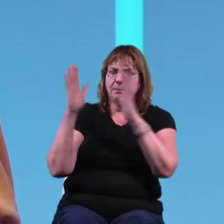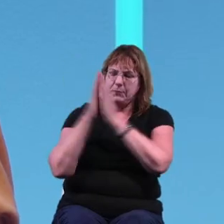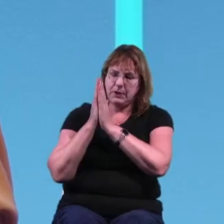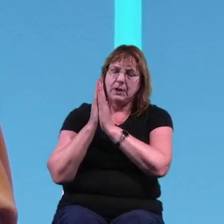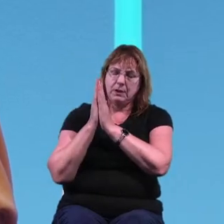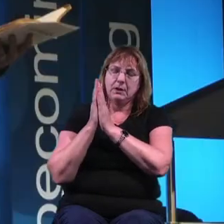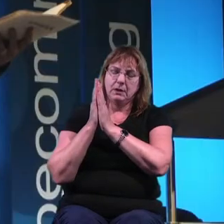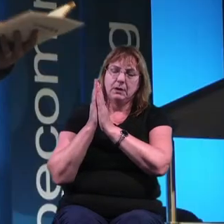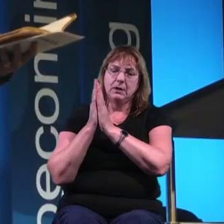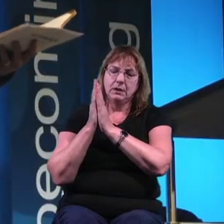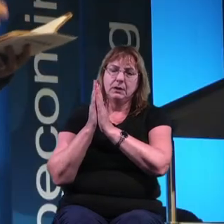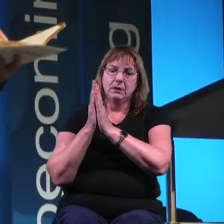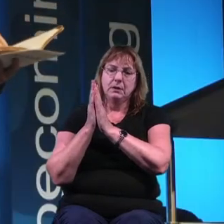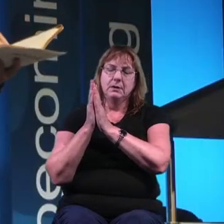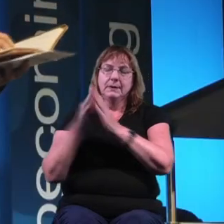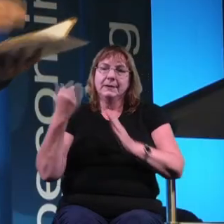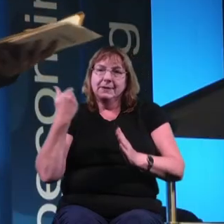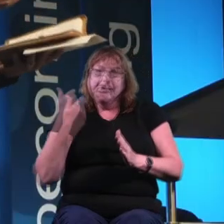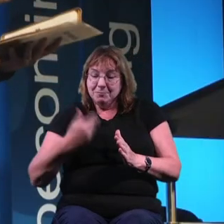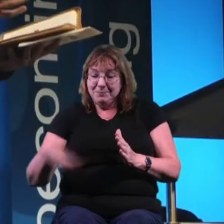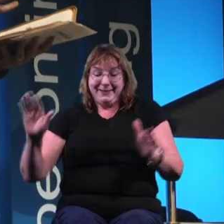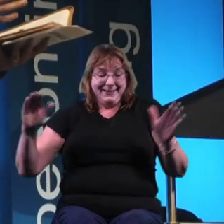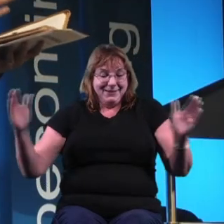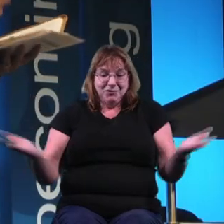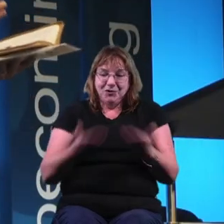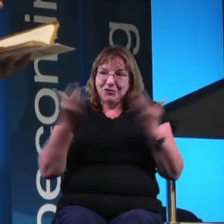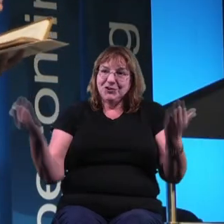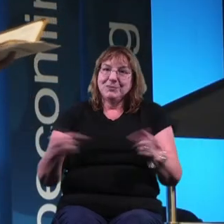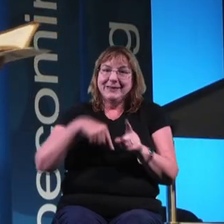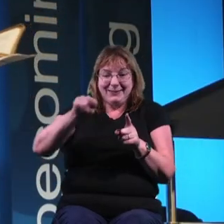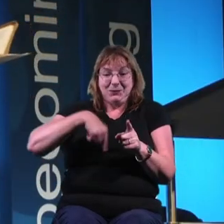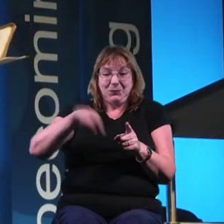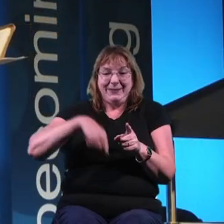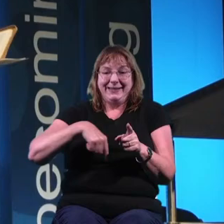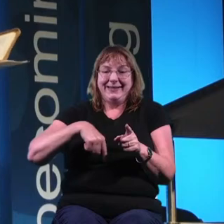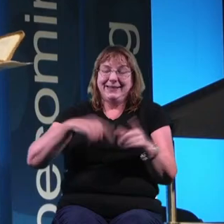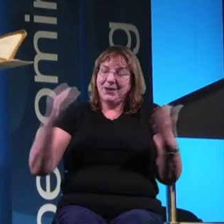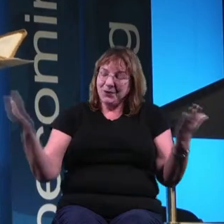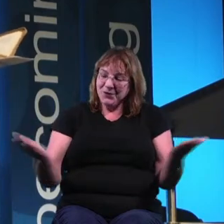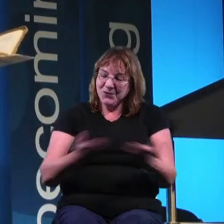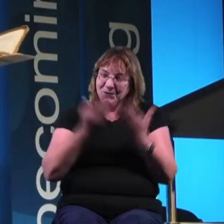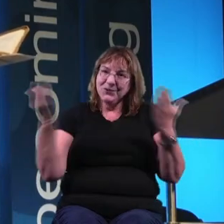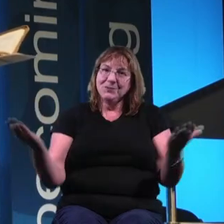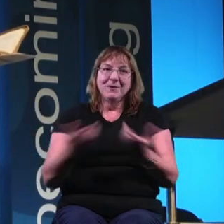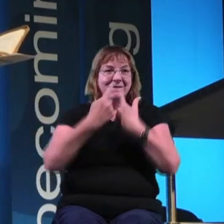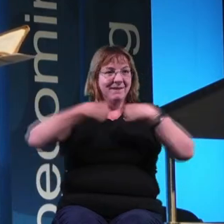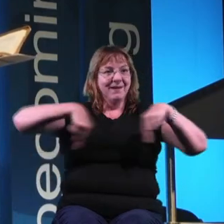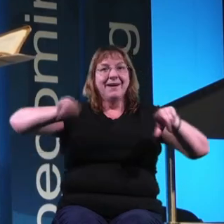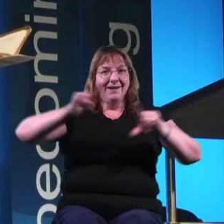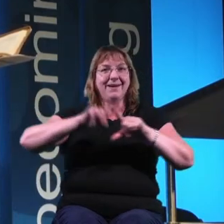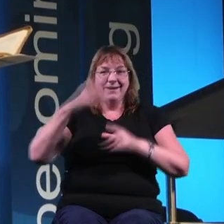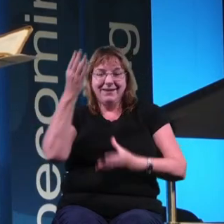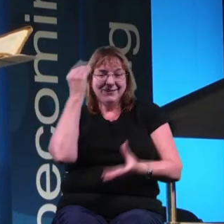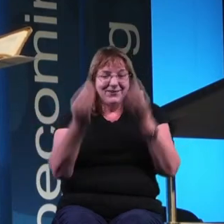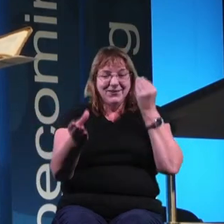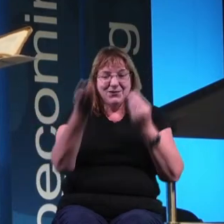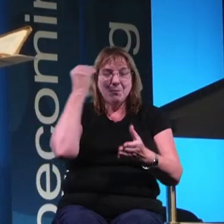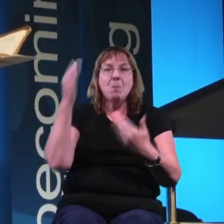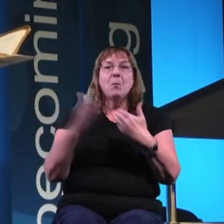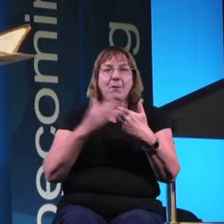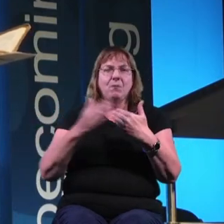great encouragement, haven't we? A great start to our week, that encouragement for us that we would learn more this week to